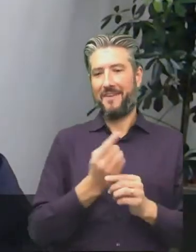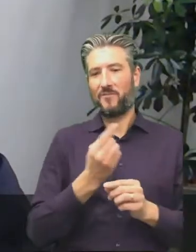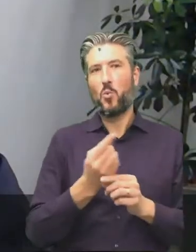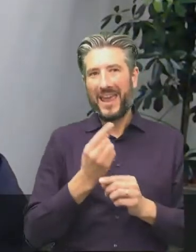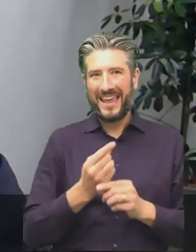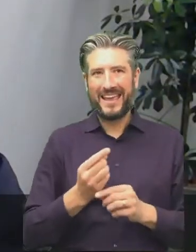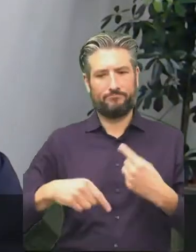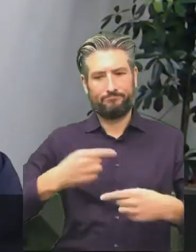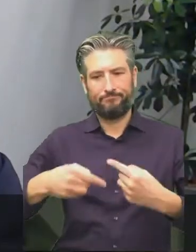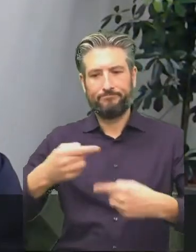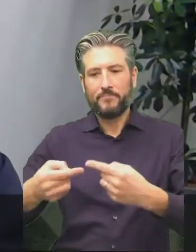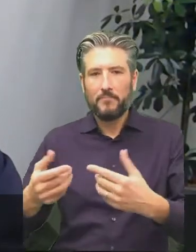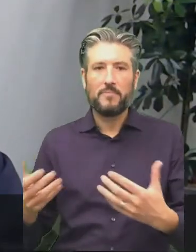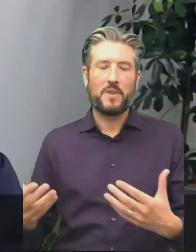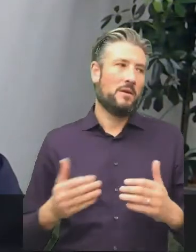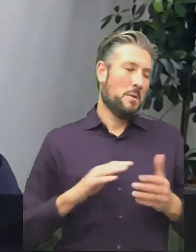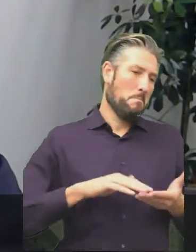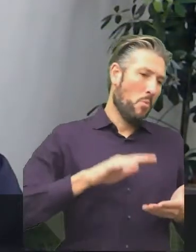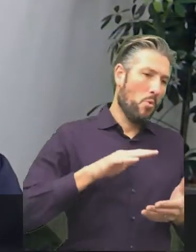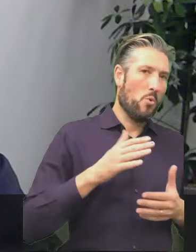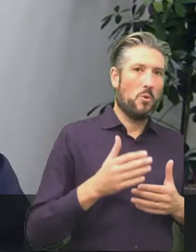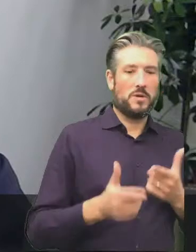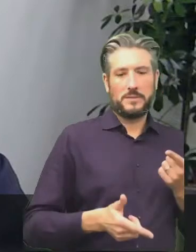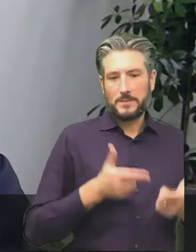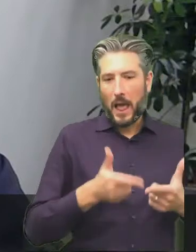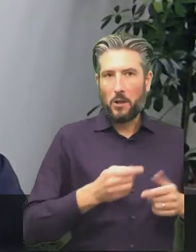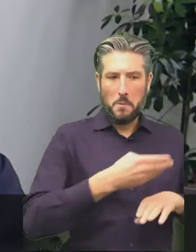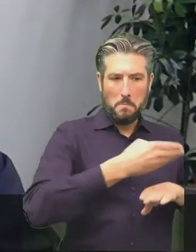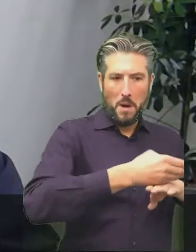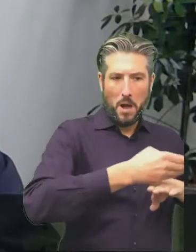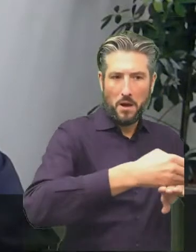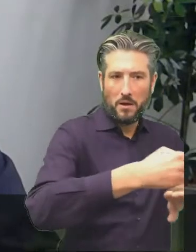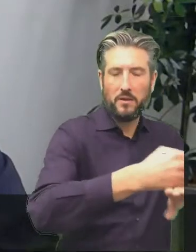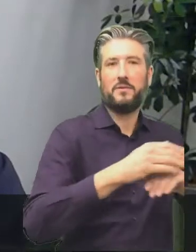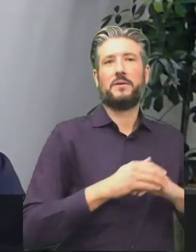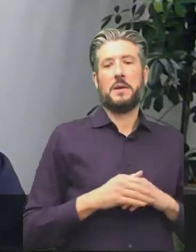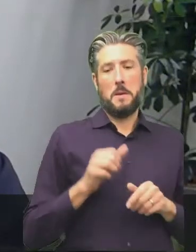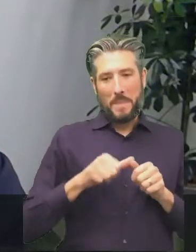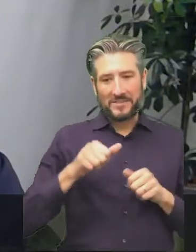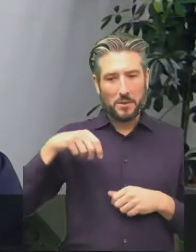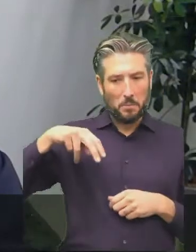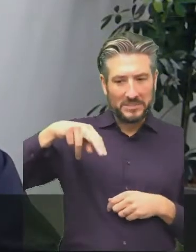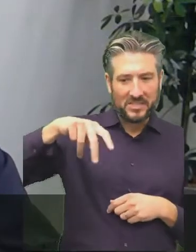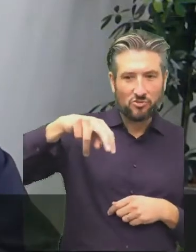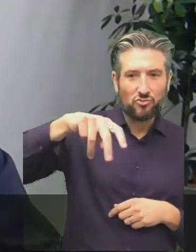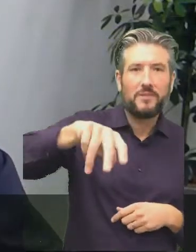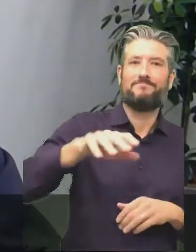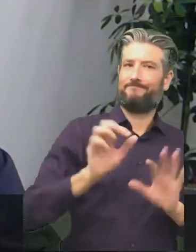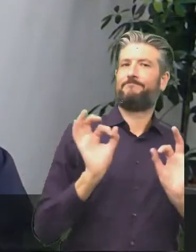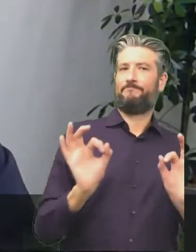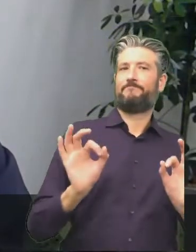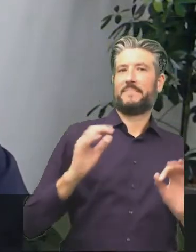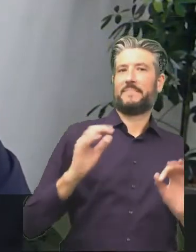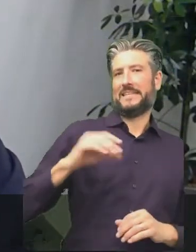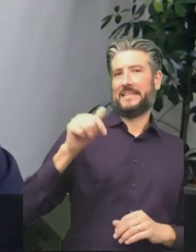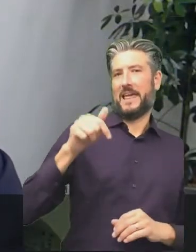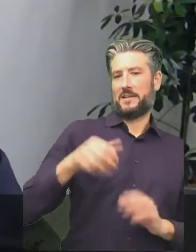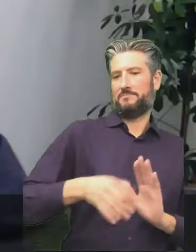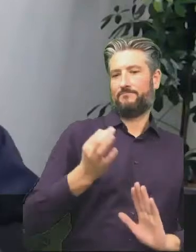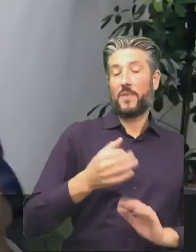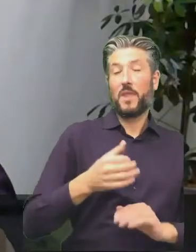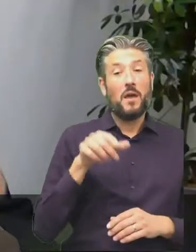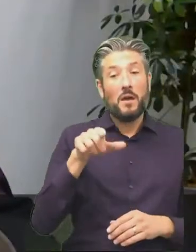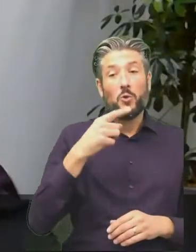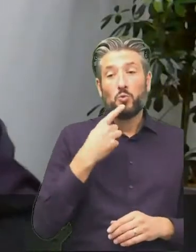parking spaces, more pavement facilities as well. What you're referring to is something called low traffic neighbourhoods. And what